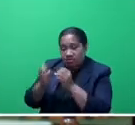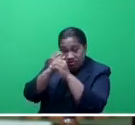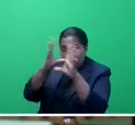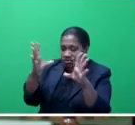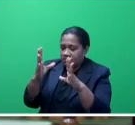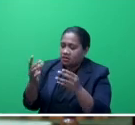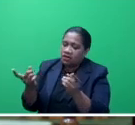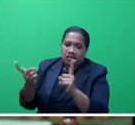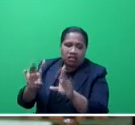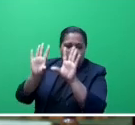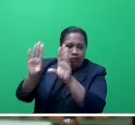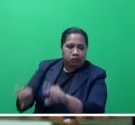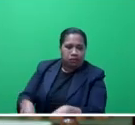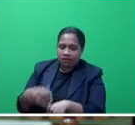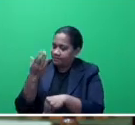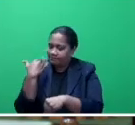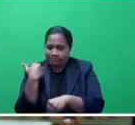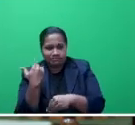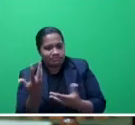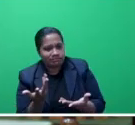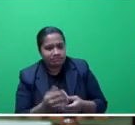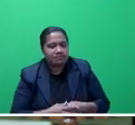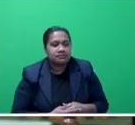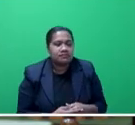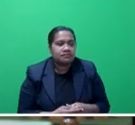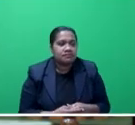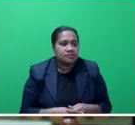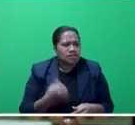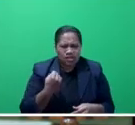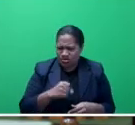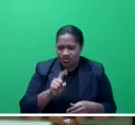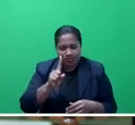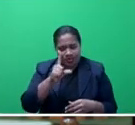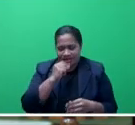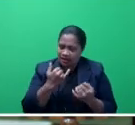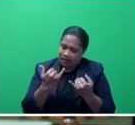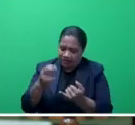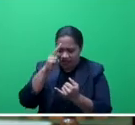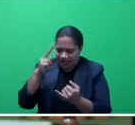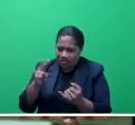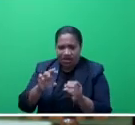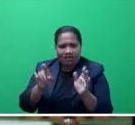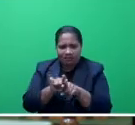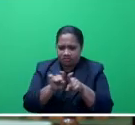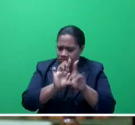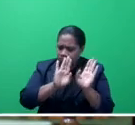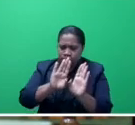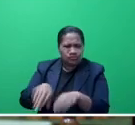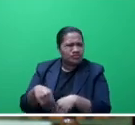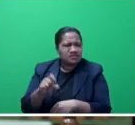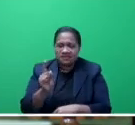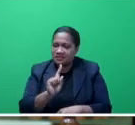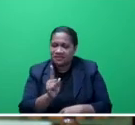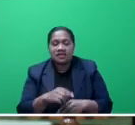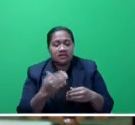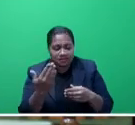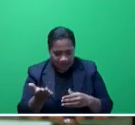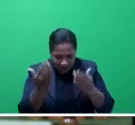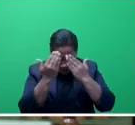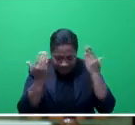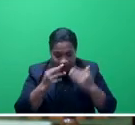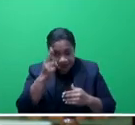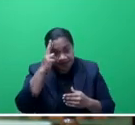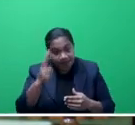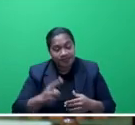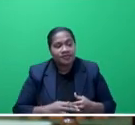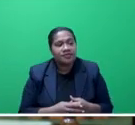thinking serves no one and leads nations nowhere. That fearful, Mr. Speaker, sir, and reactive